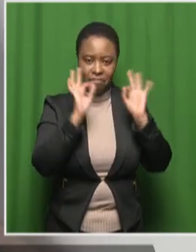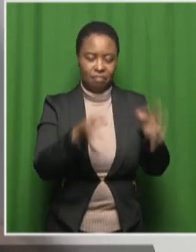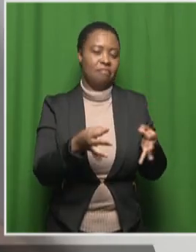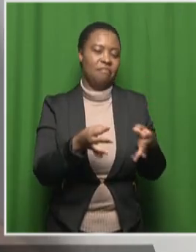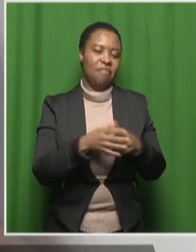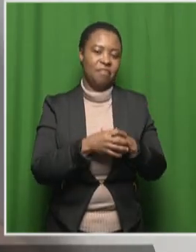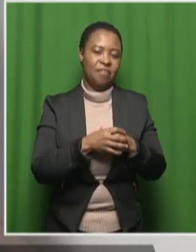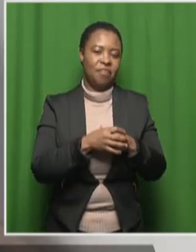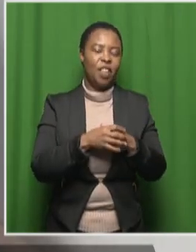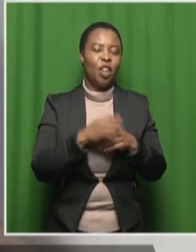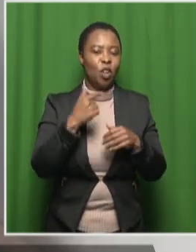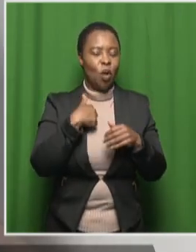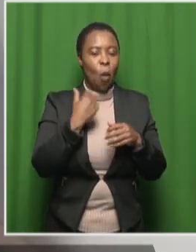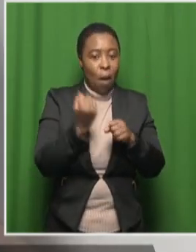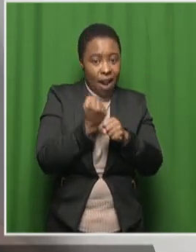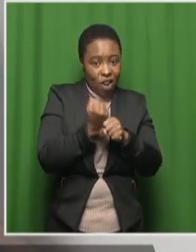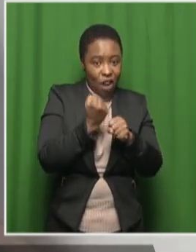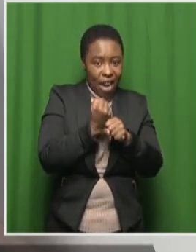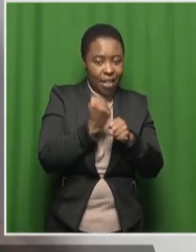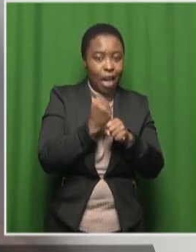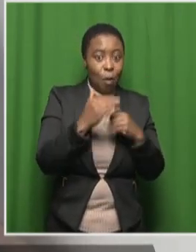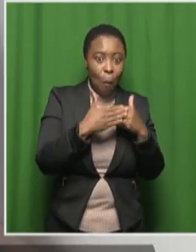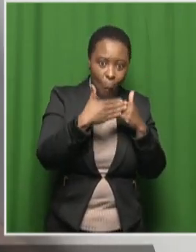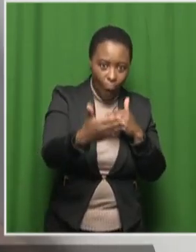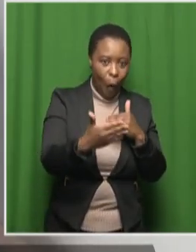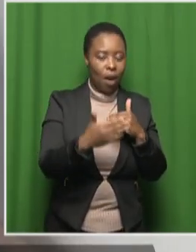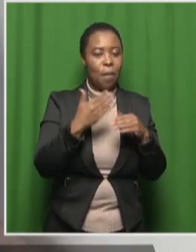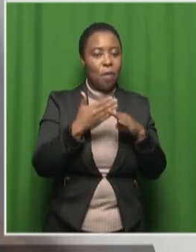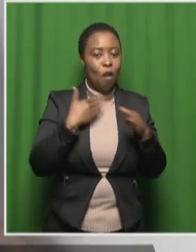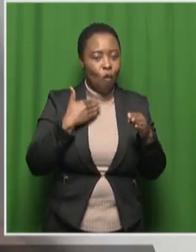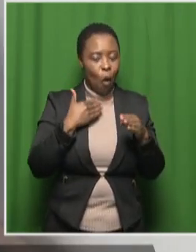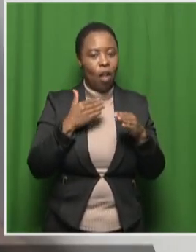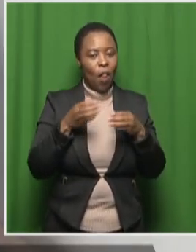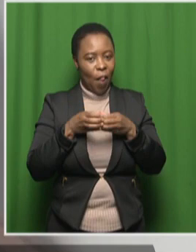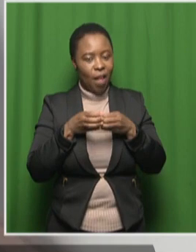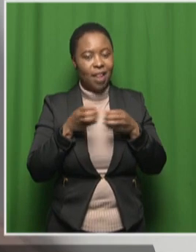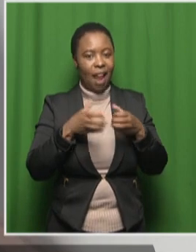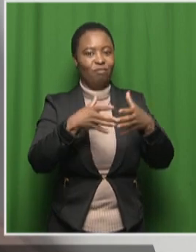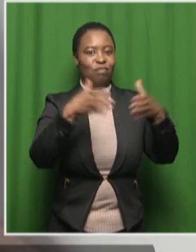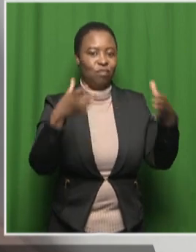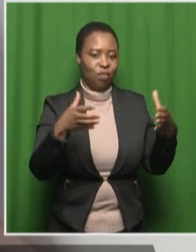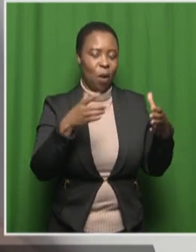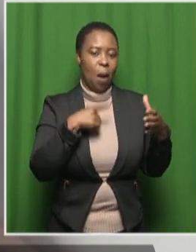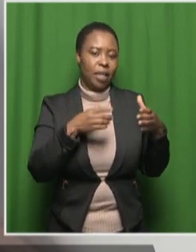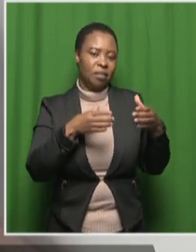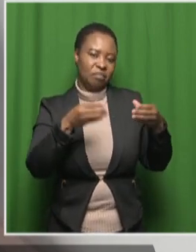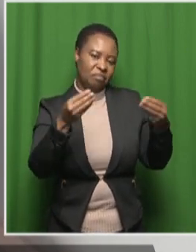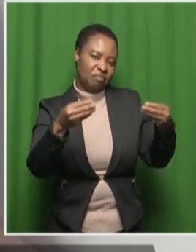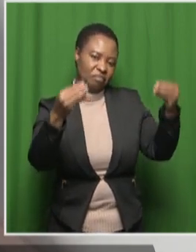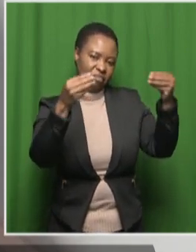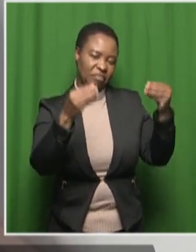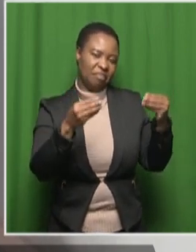We created more than we initially wanted to, which is exciting and